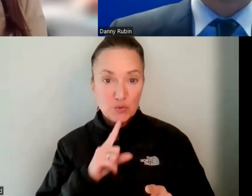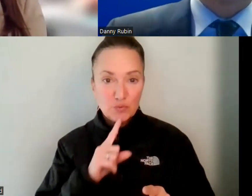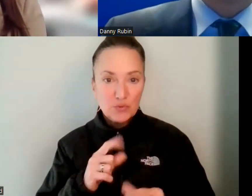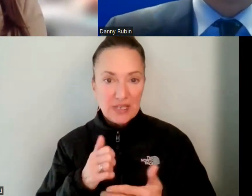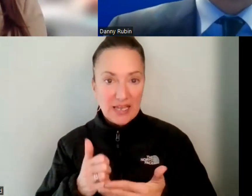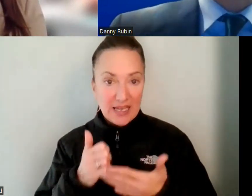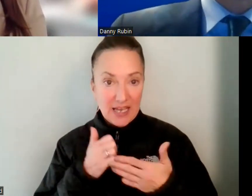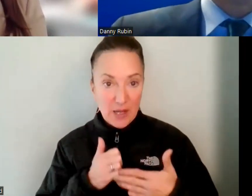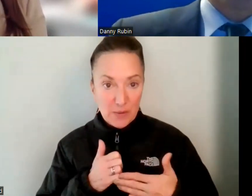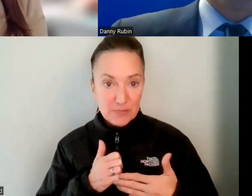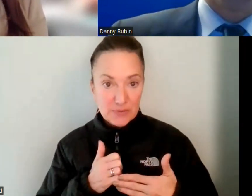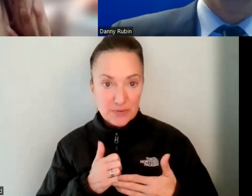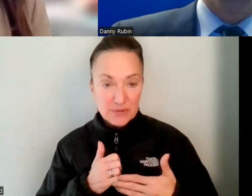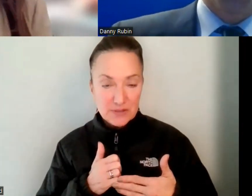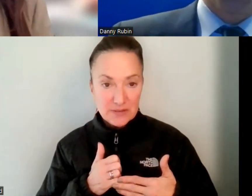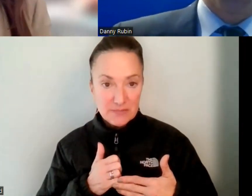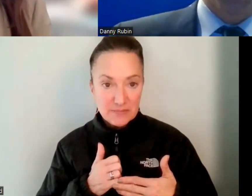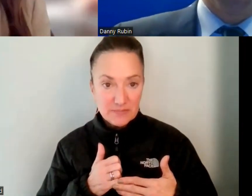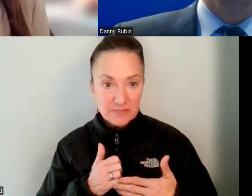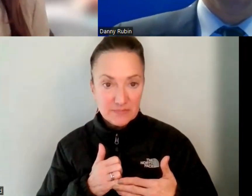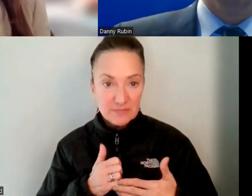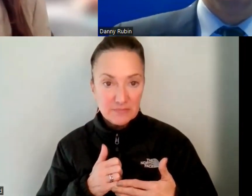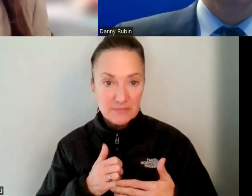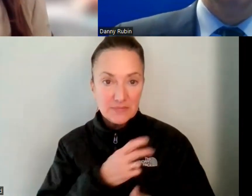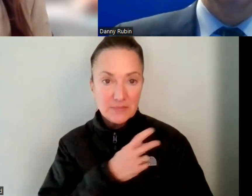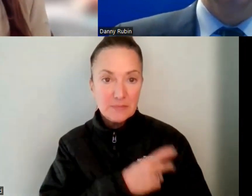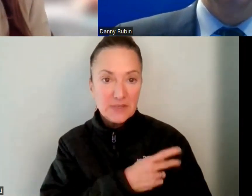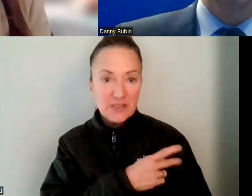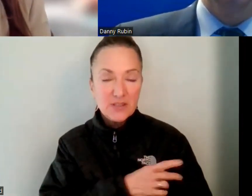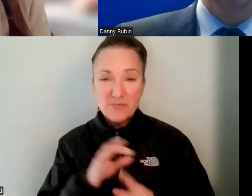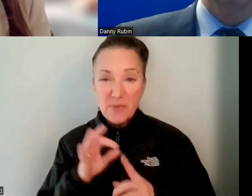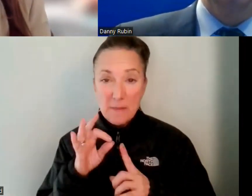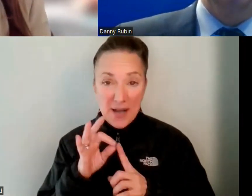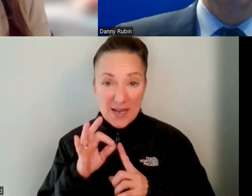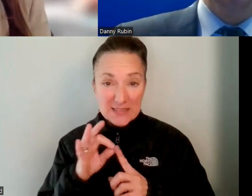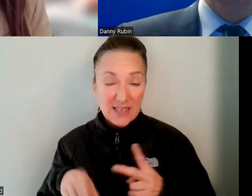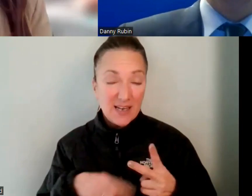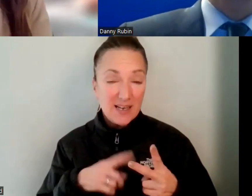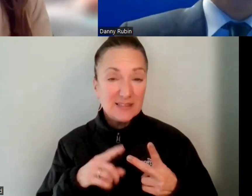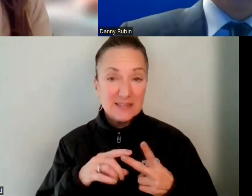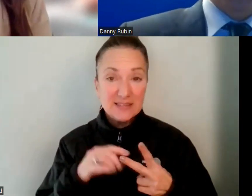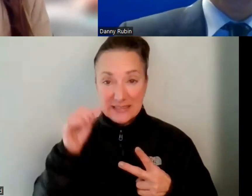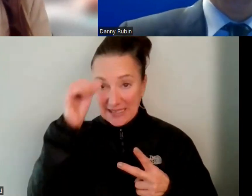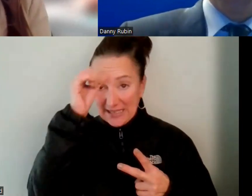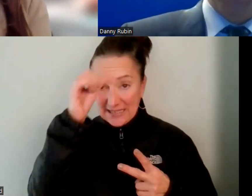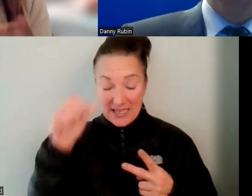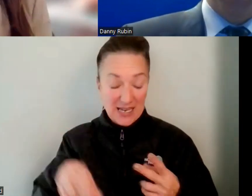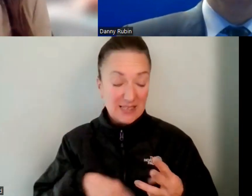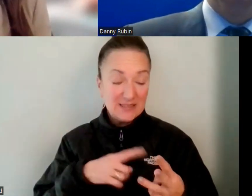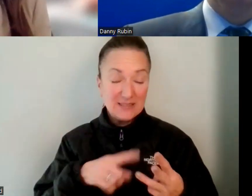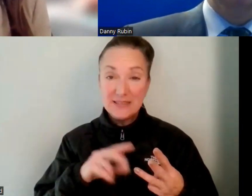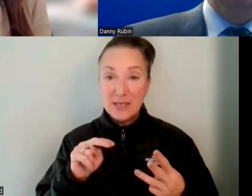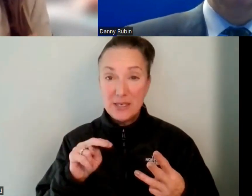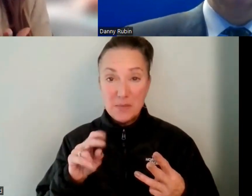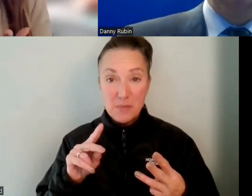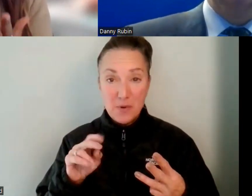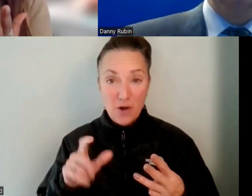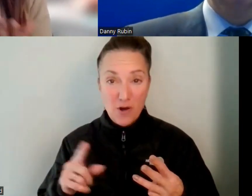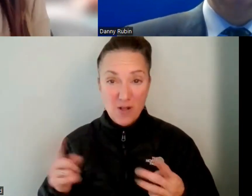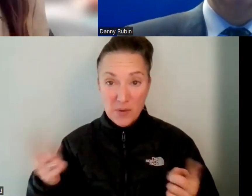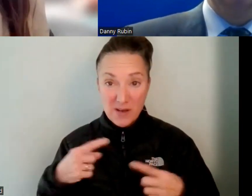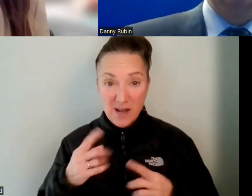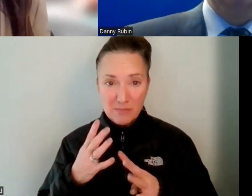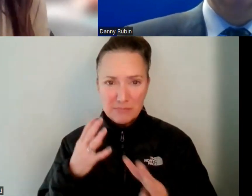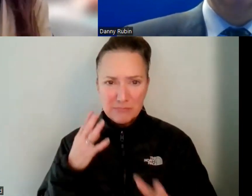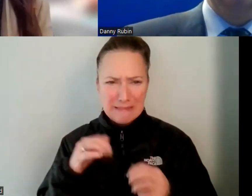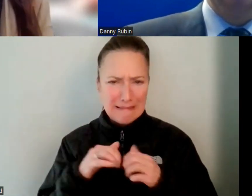because, I would have patients from India, Pakistan, all come up and then they won't know what to say. They don't even